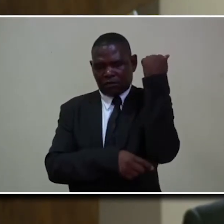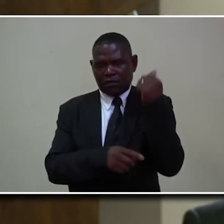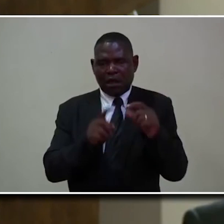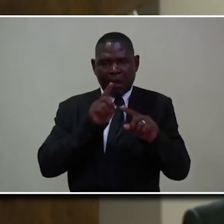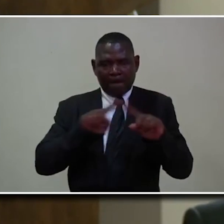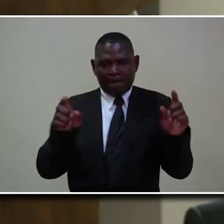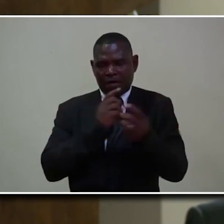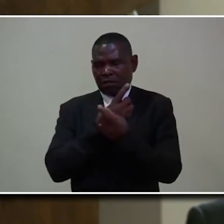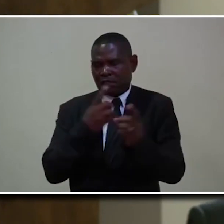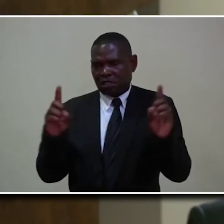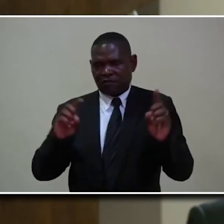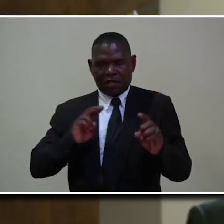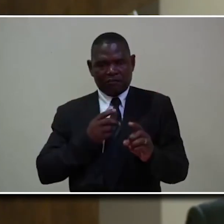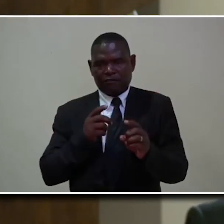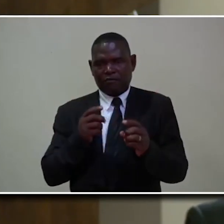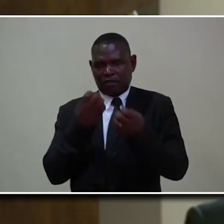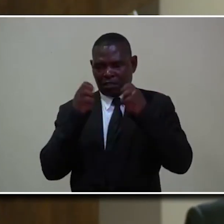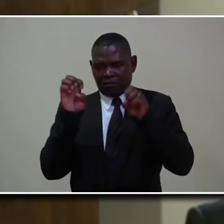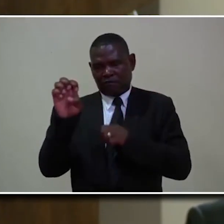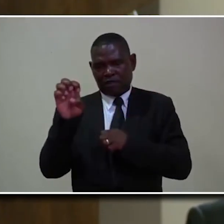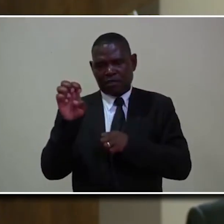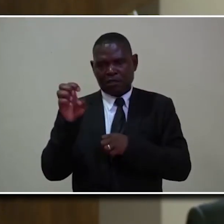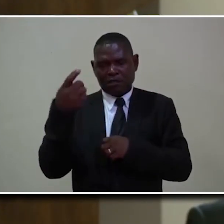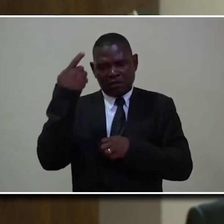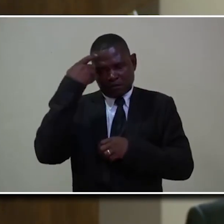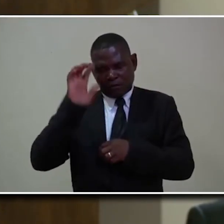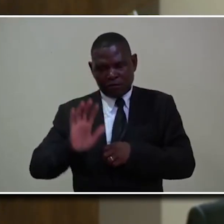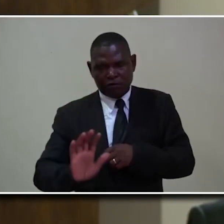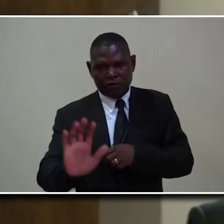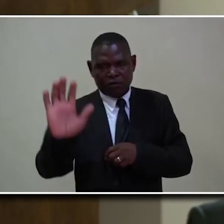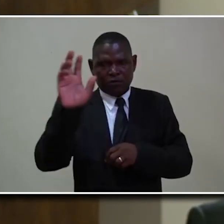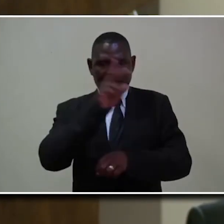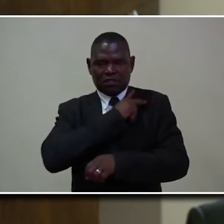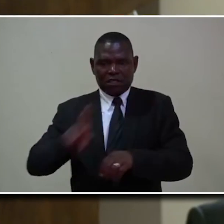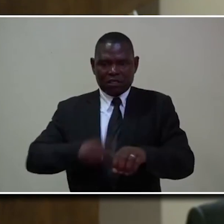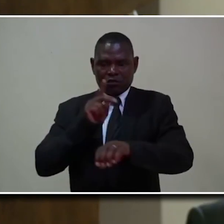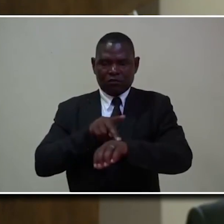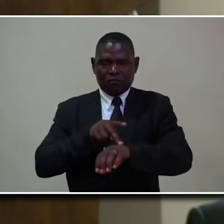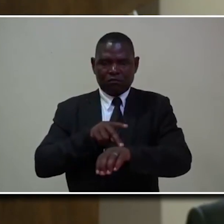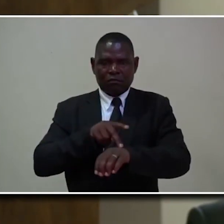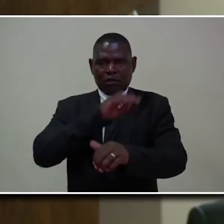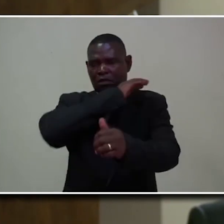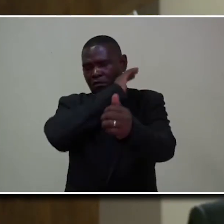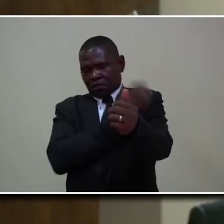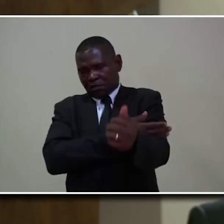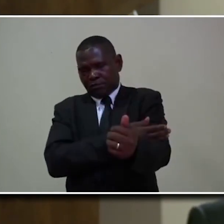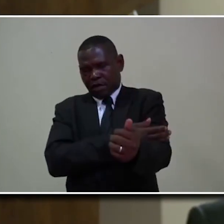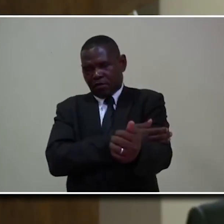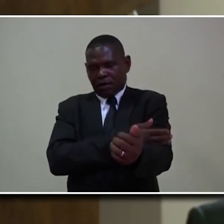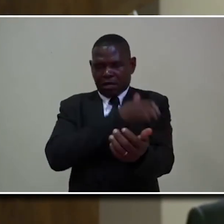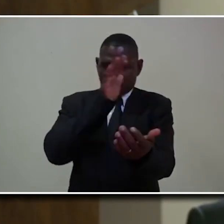temptation, but deliver us from the evil one. For yours is the kingdom, and